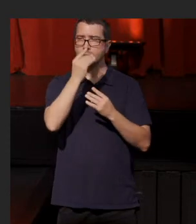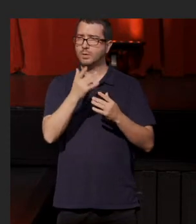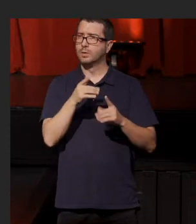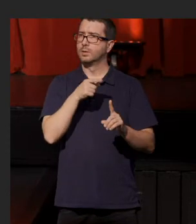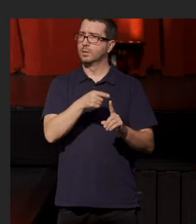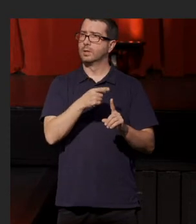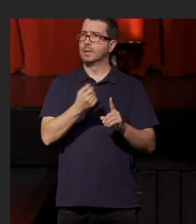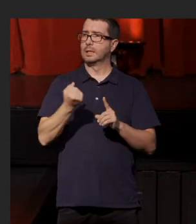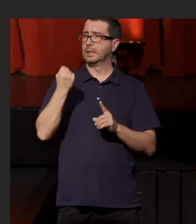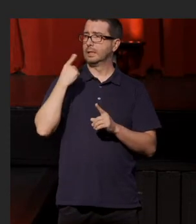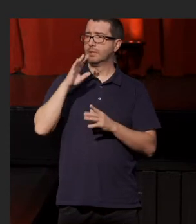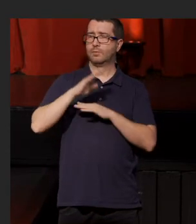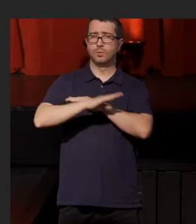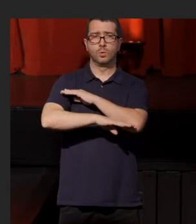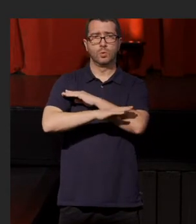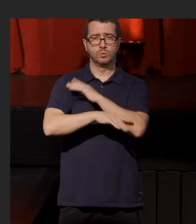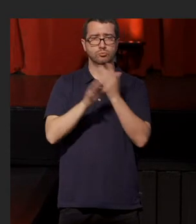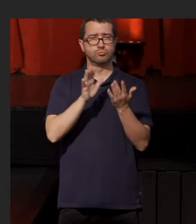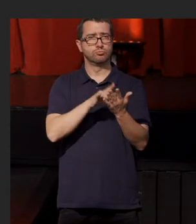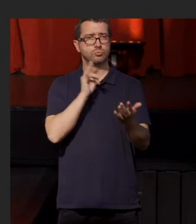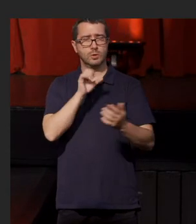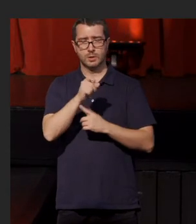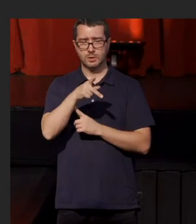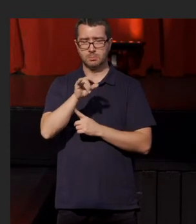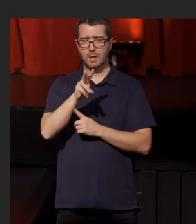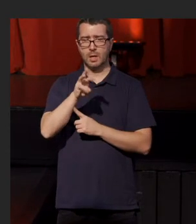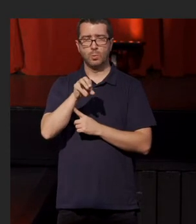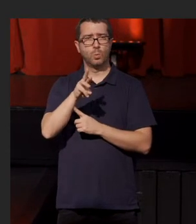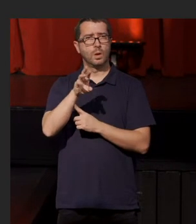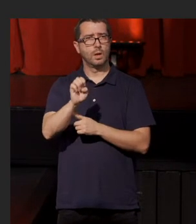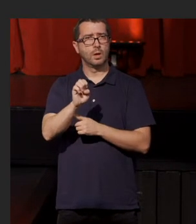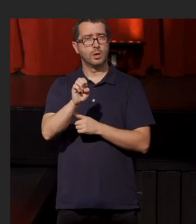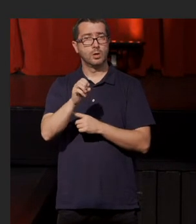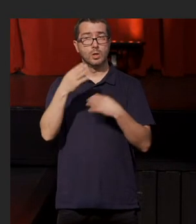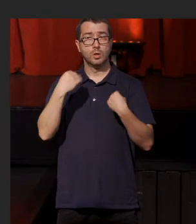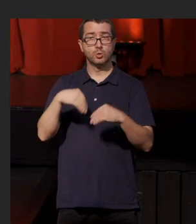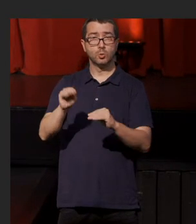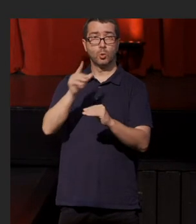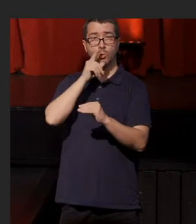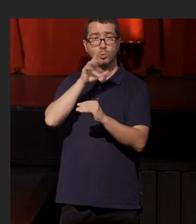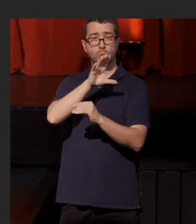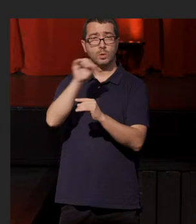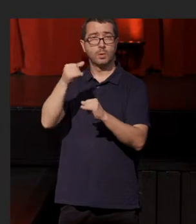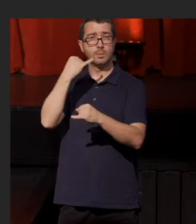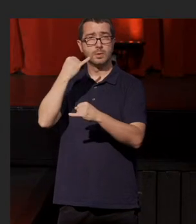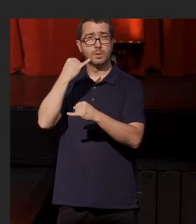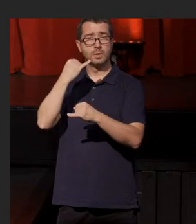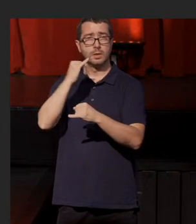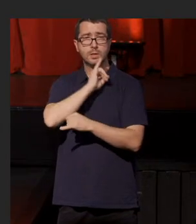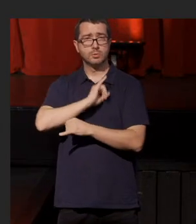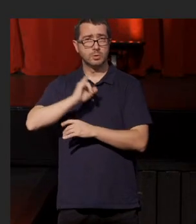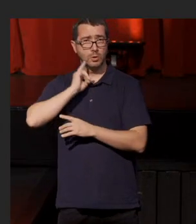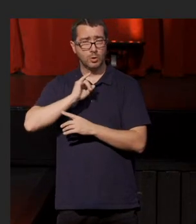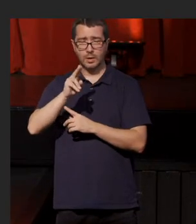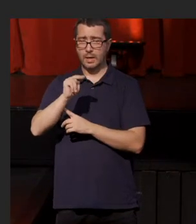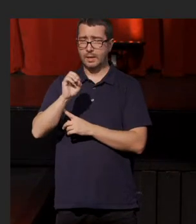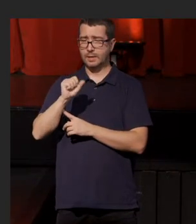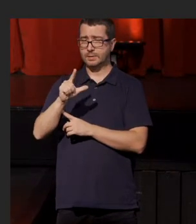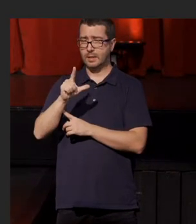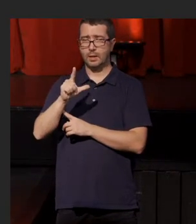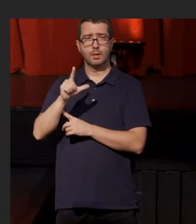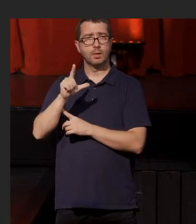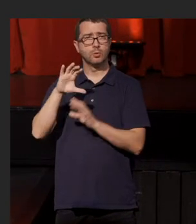sophisticated piece of spyware that was sold by an Israel-based firm called NSO Group, called